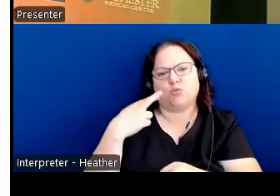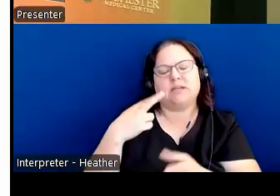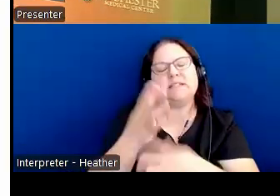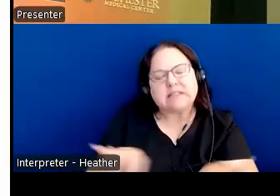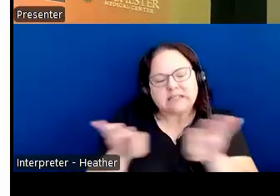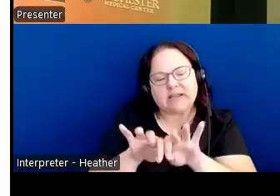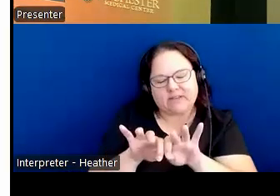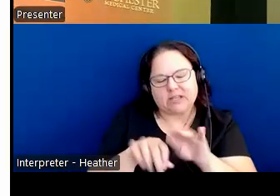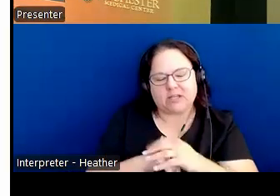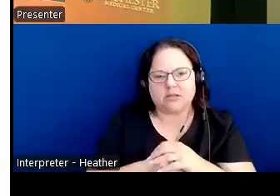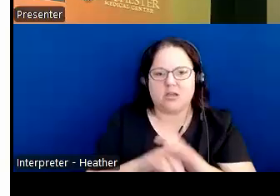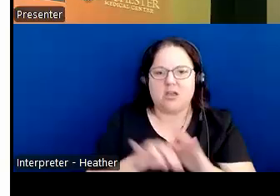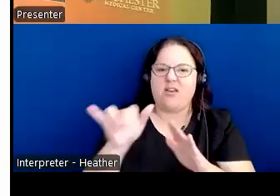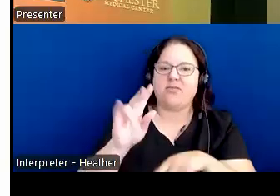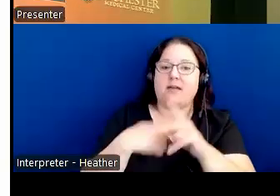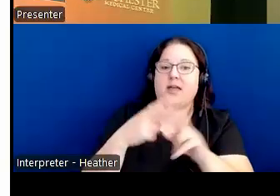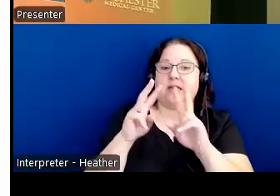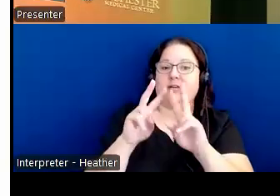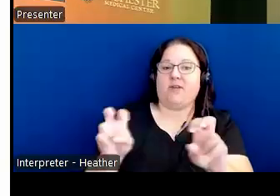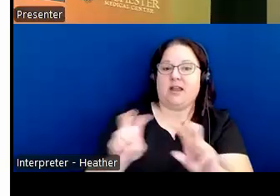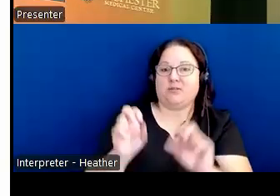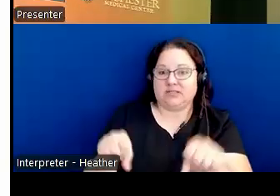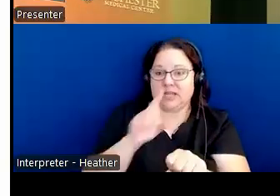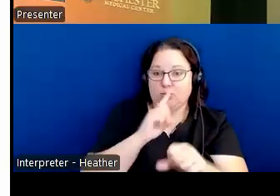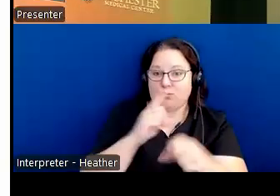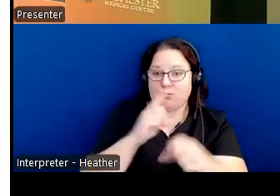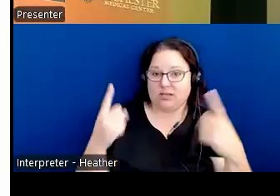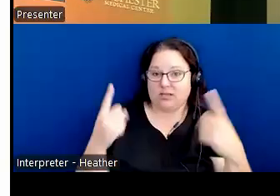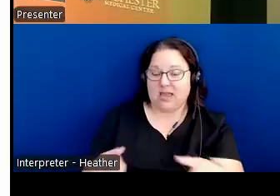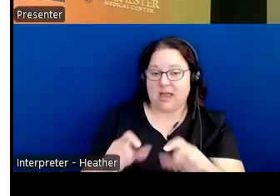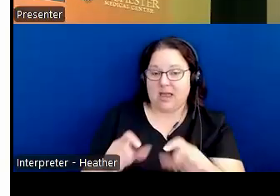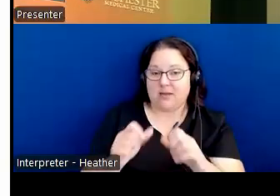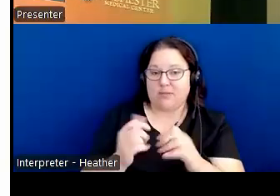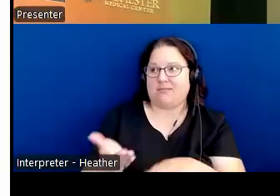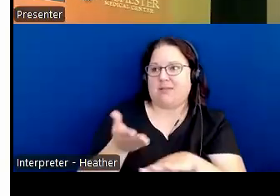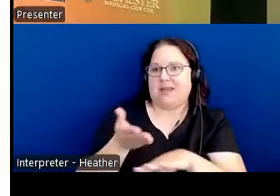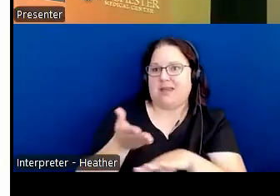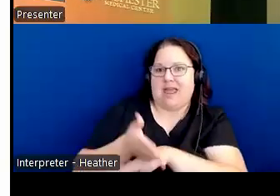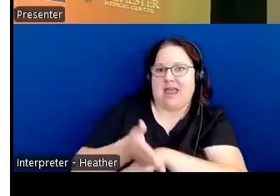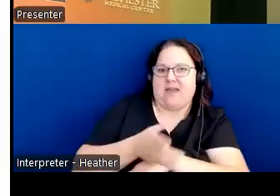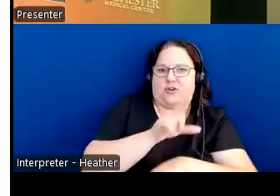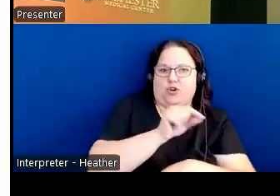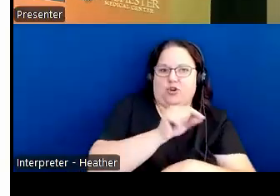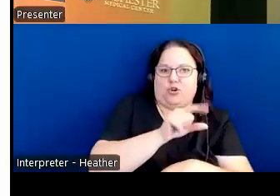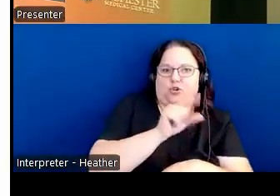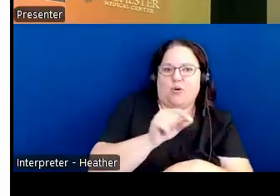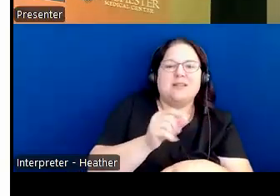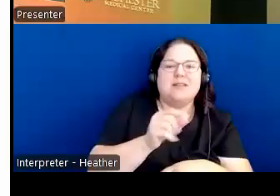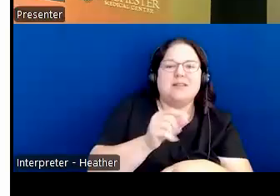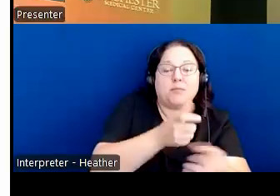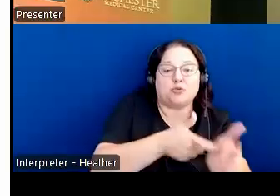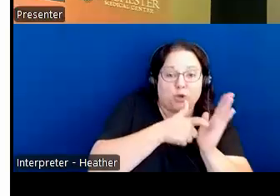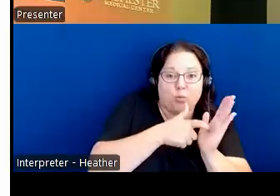This type of analysis could only really be done after 2020 because previously appointments were required for everyone, whereas now